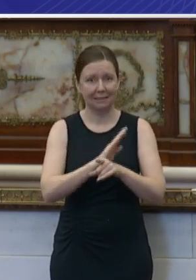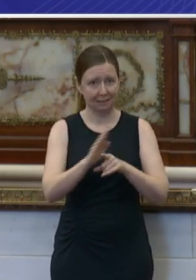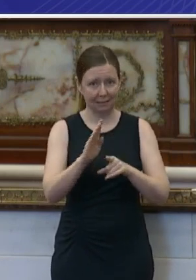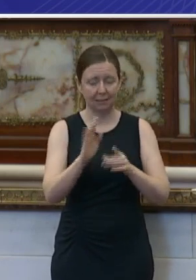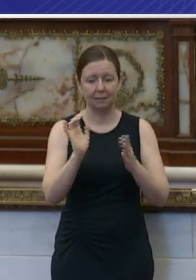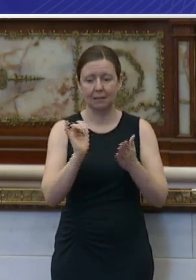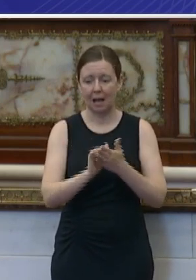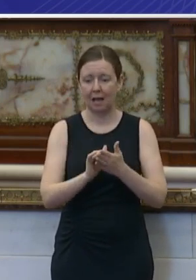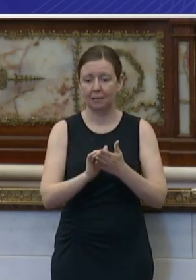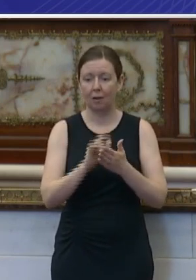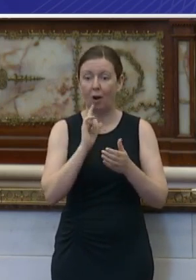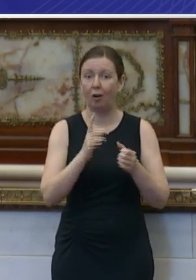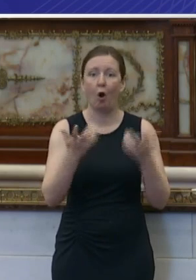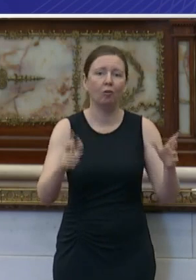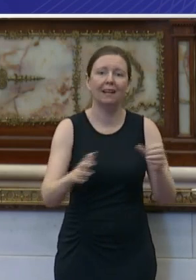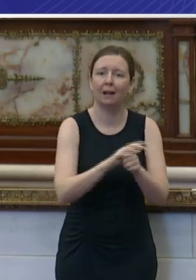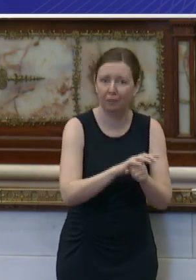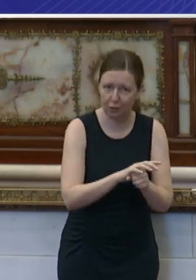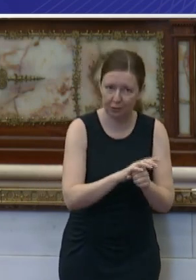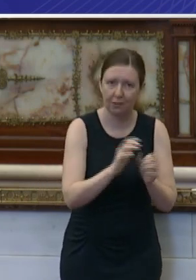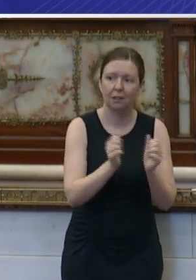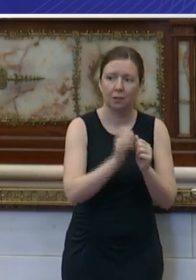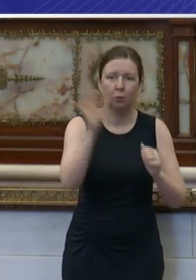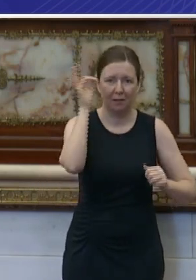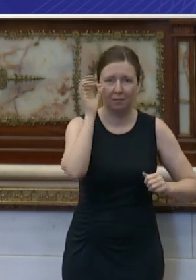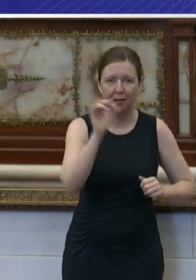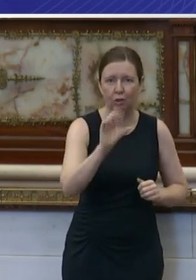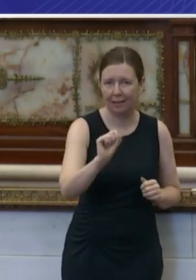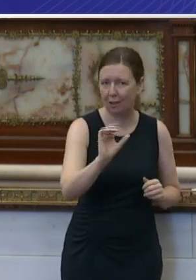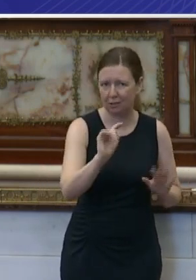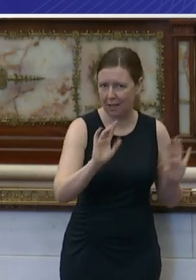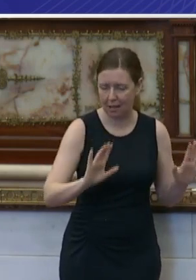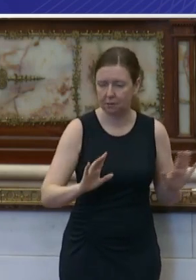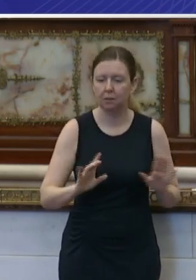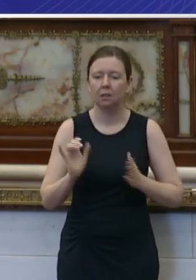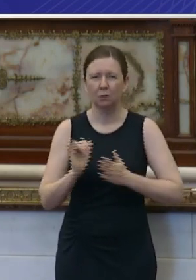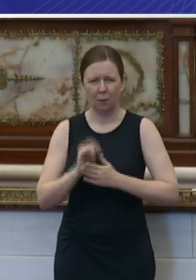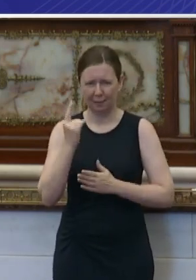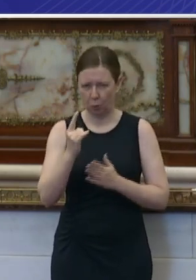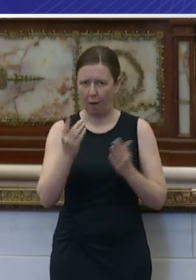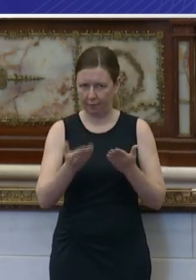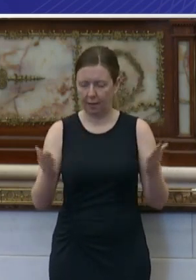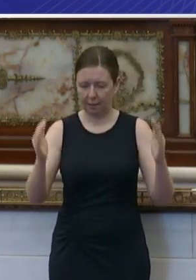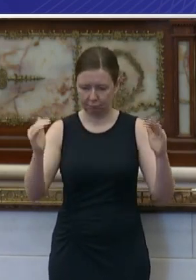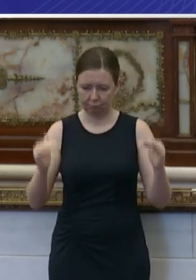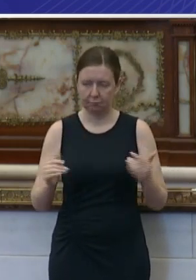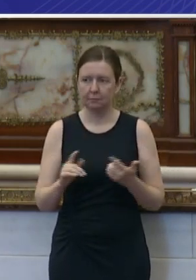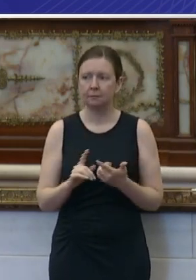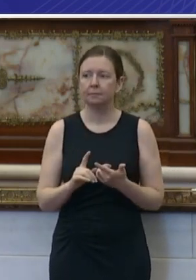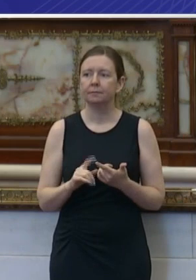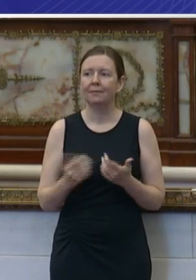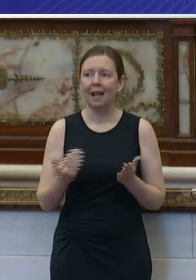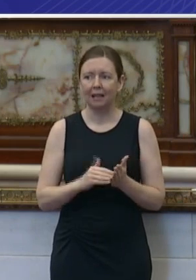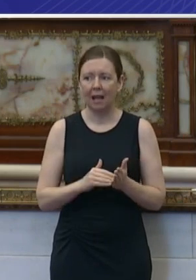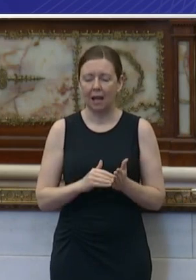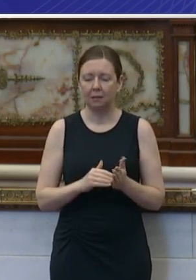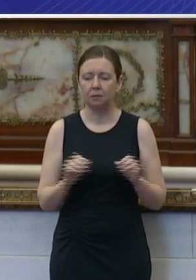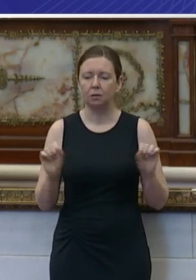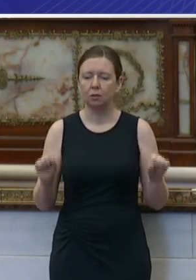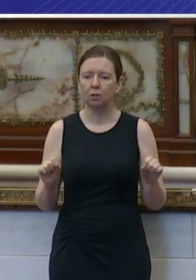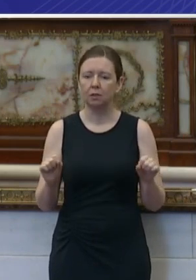businesses that are covered under the Federal CARES Act. All right, so that was one. And again, could